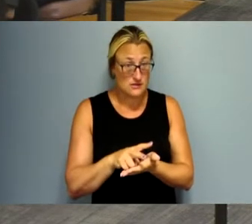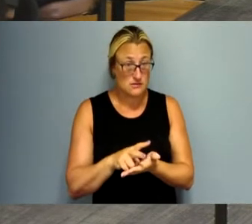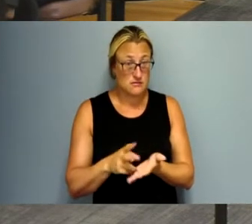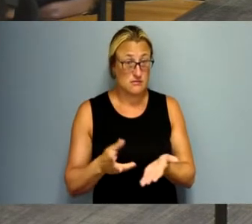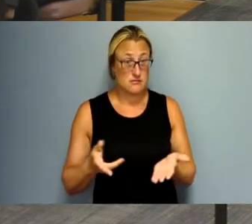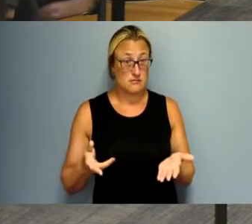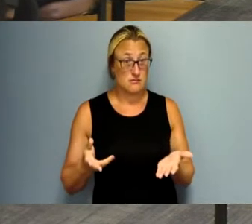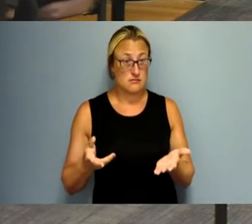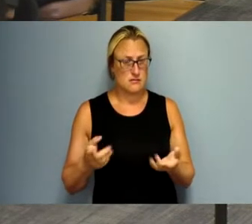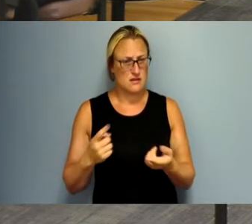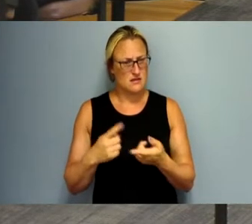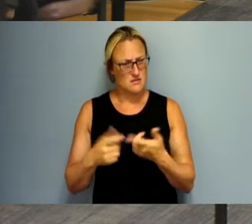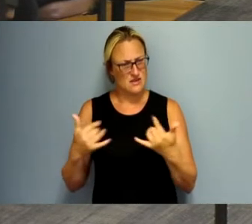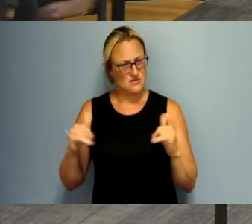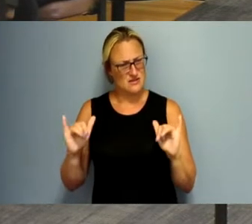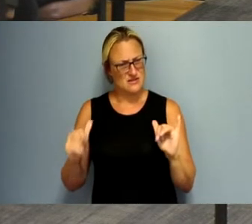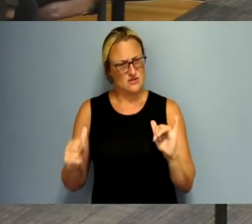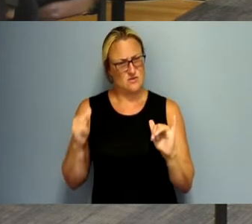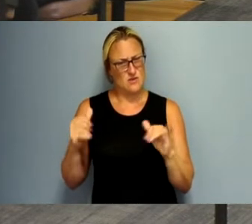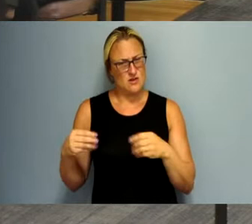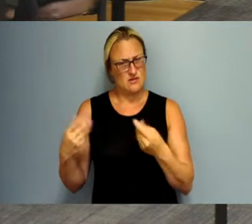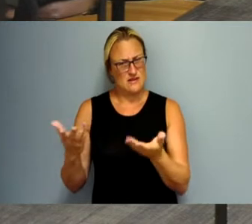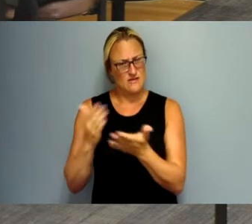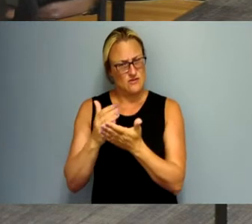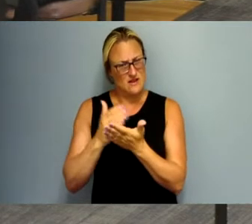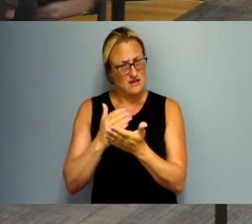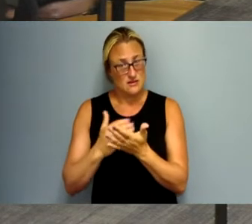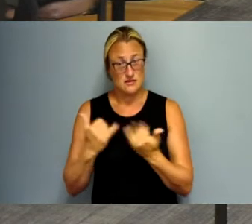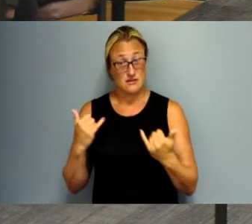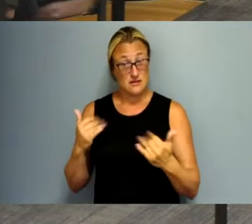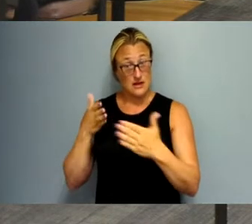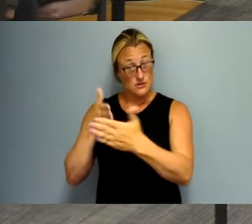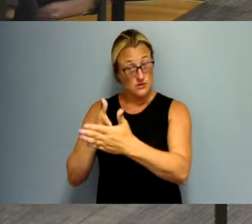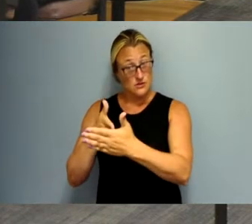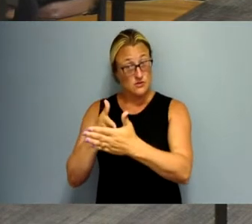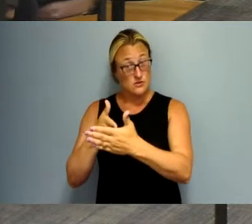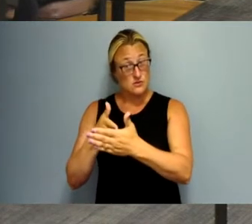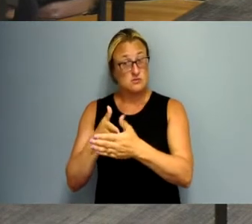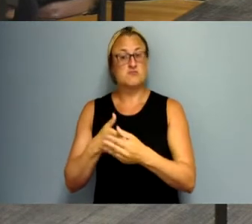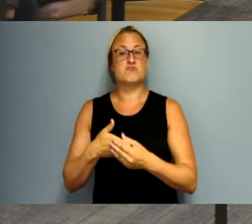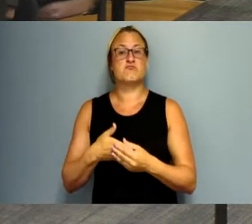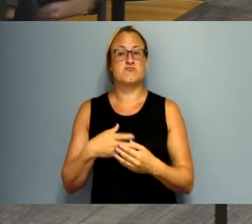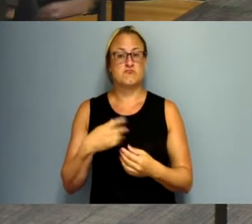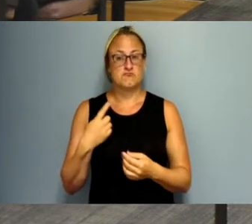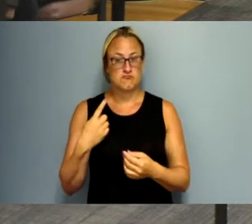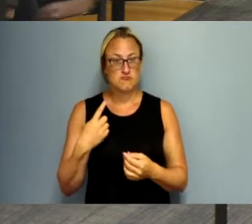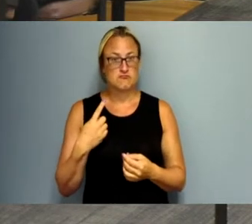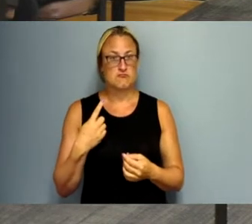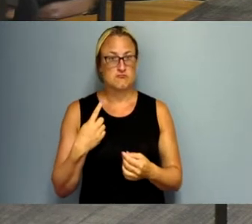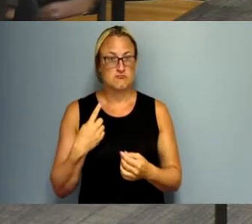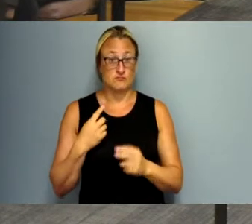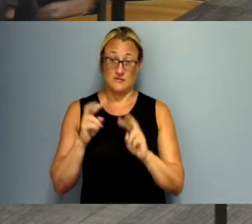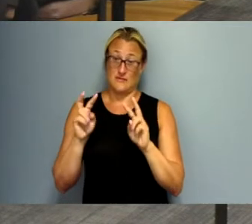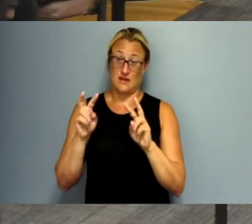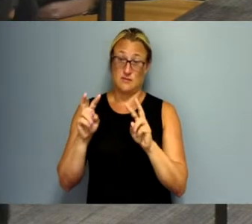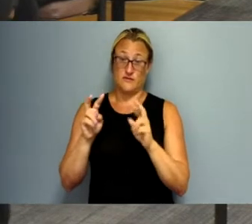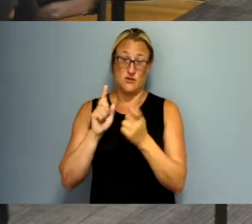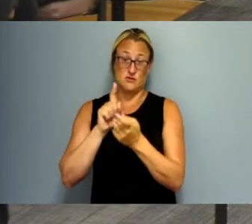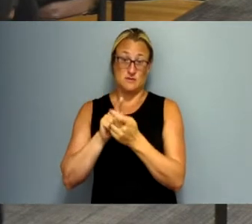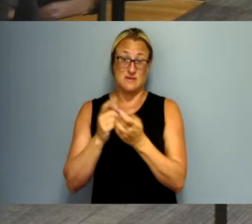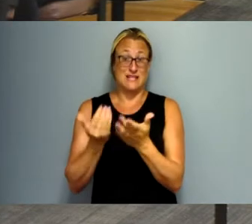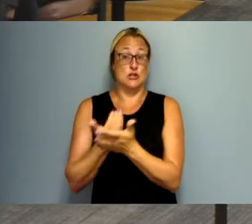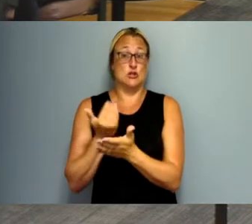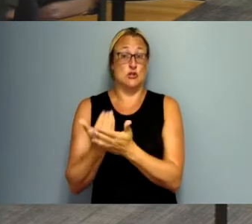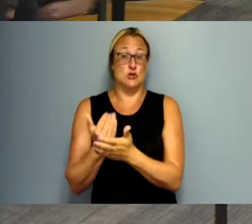But you still won't turn over the records. So now you sue them. I'm really looking forward to meeting the new open records officer. I hope